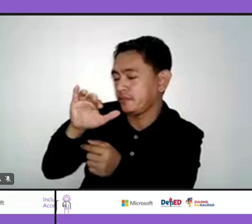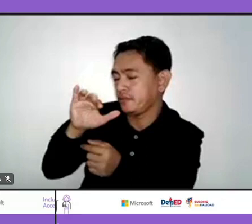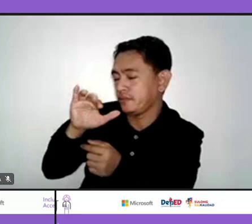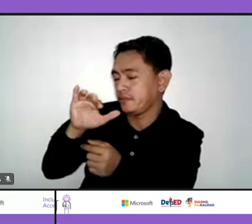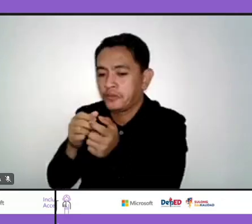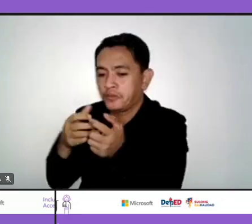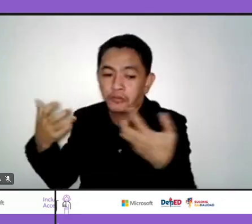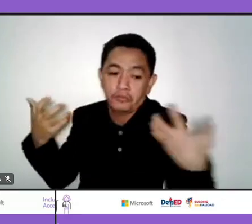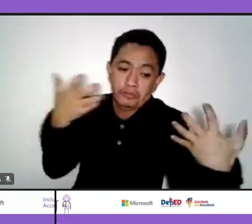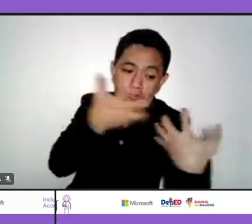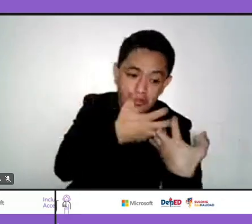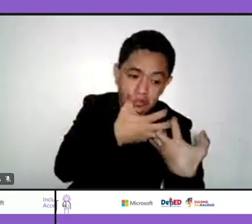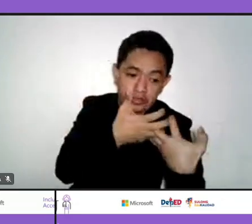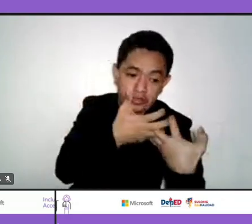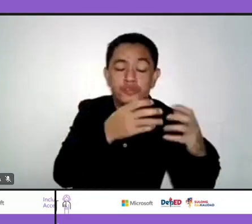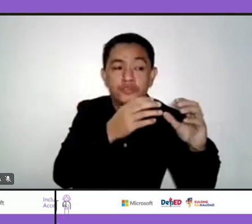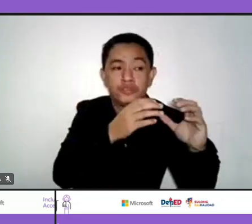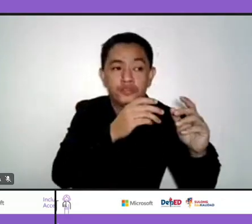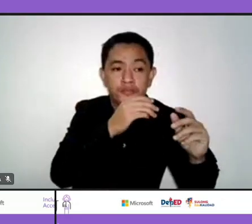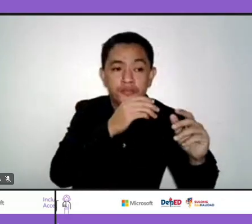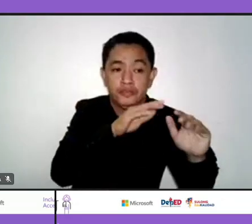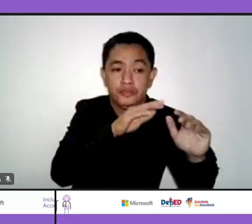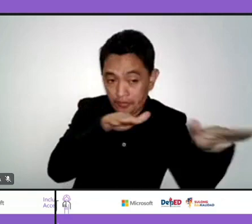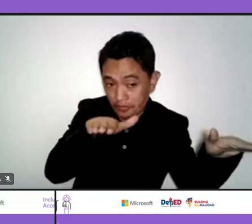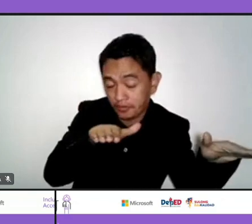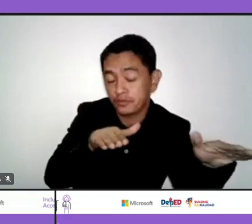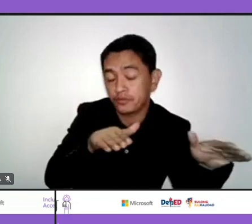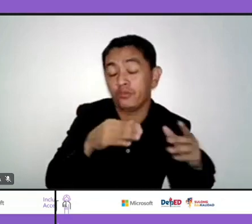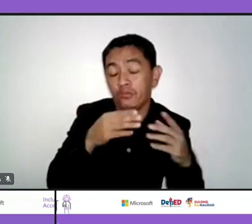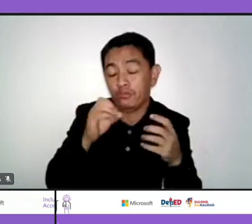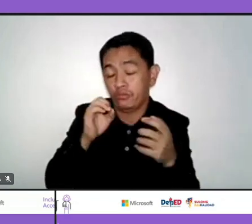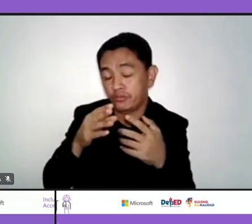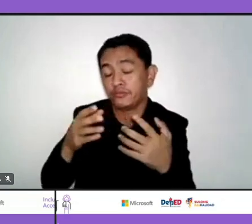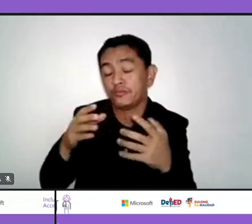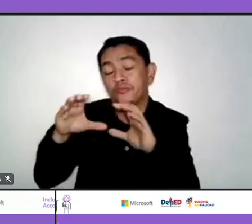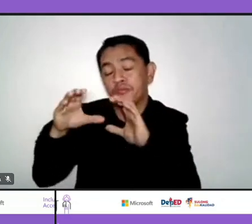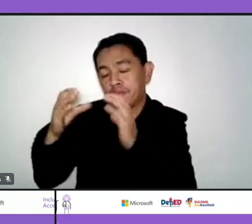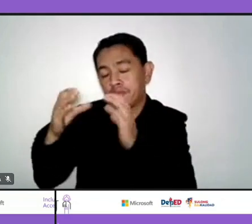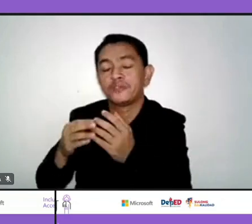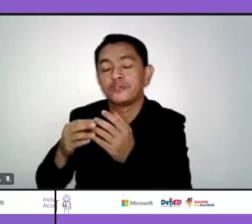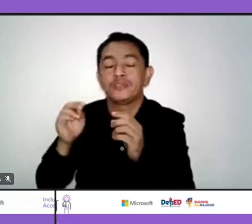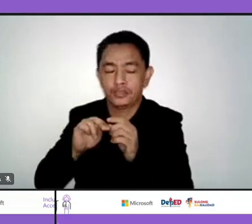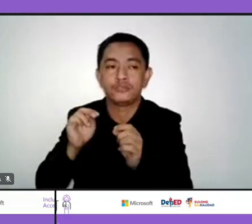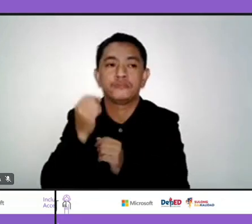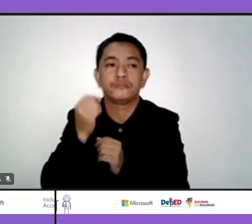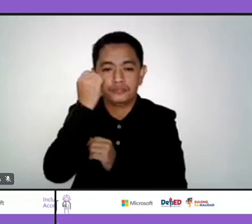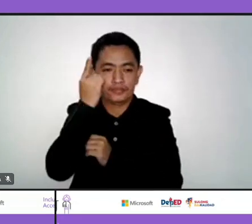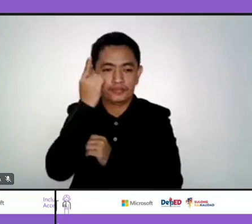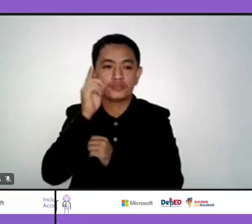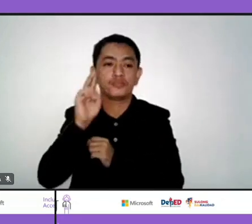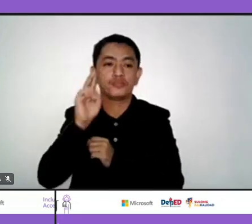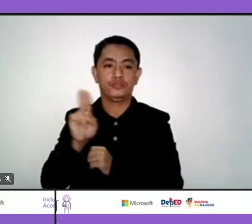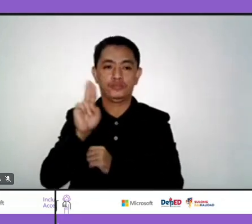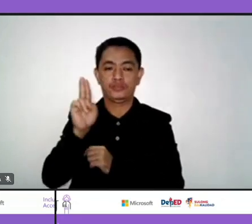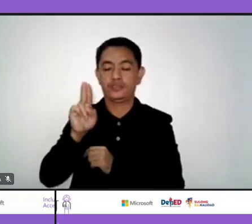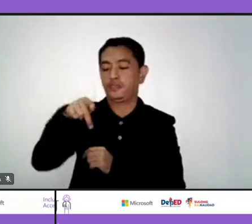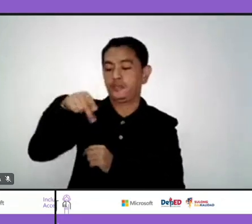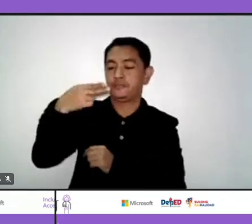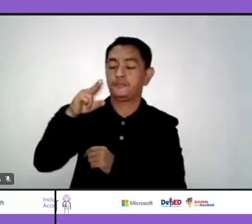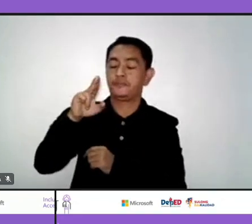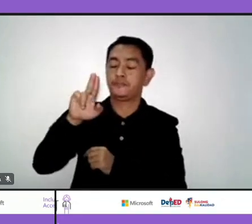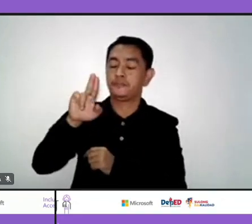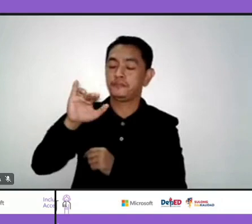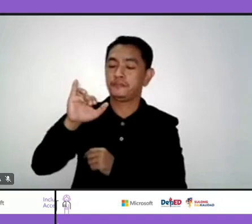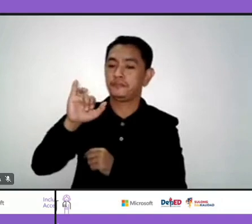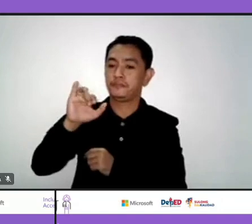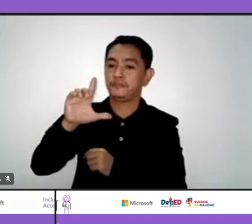tool, na it describes how texts can be matched to kids rather than classifying kids, is one of the